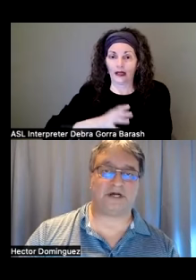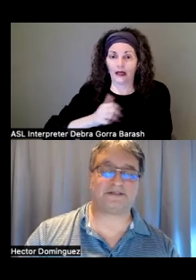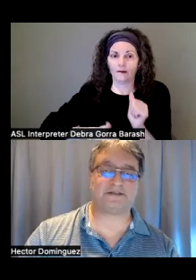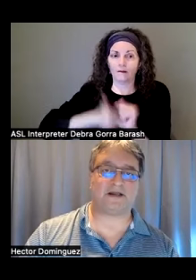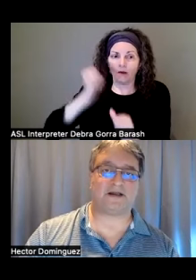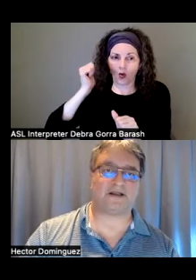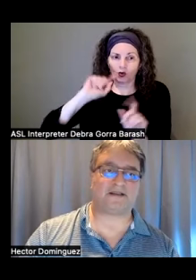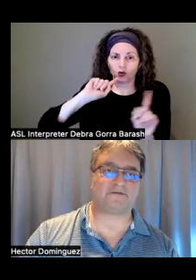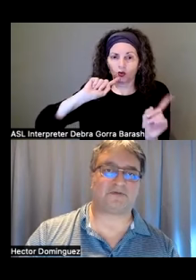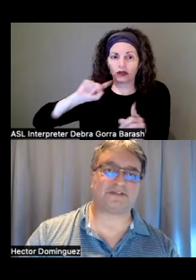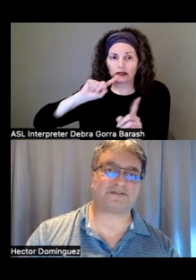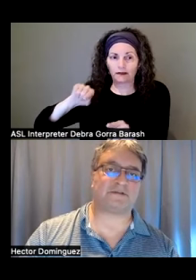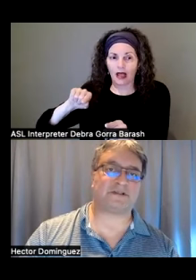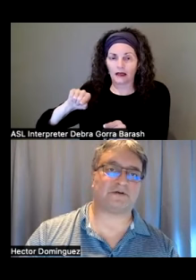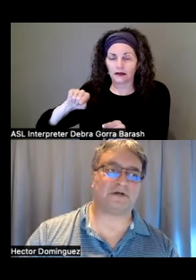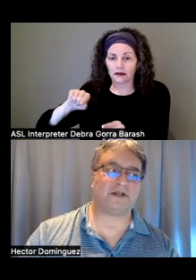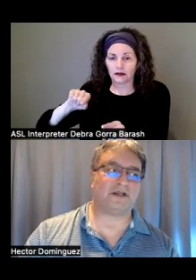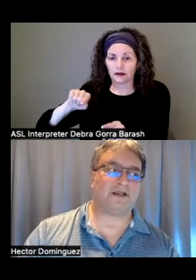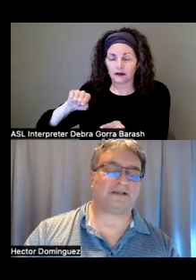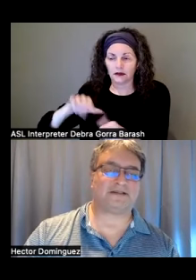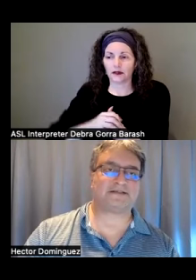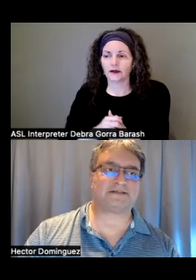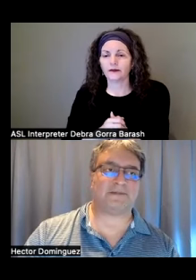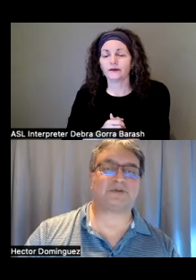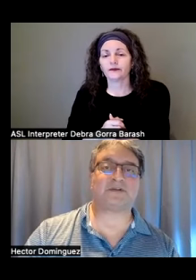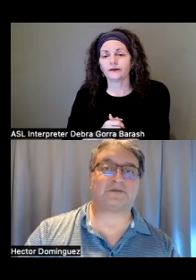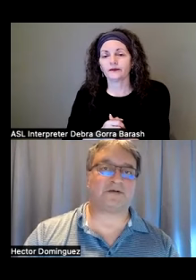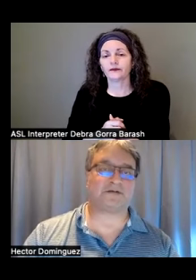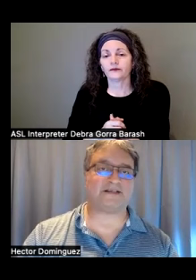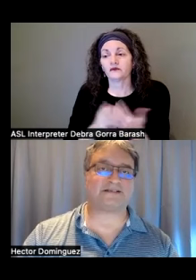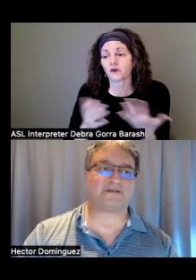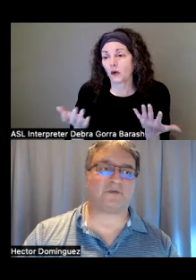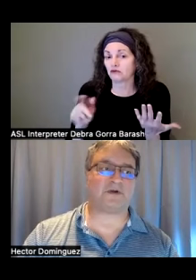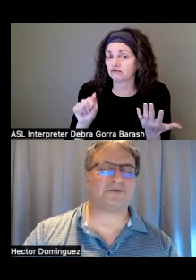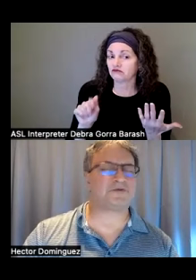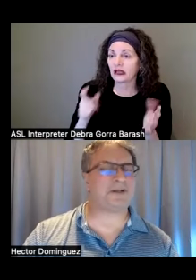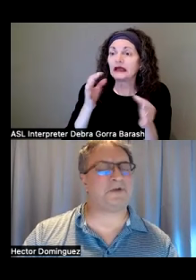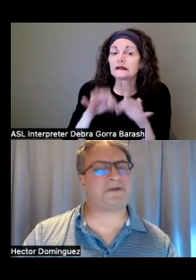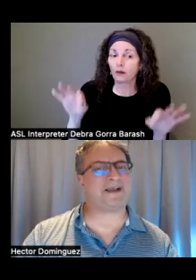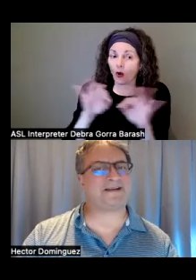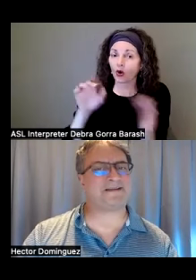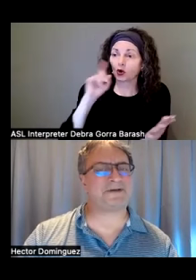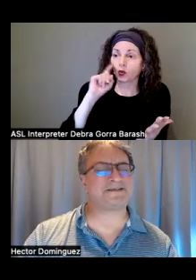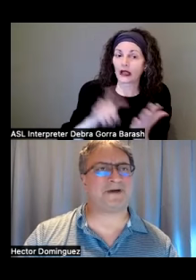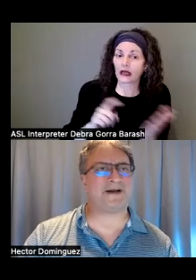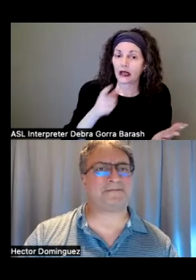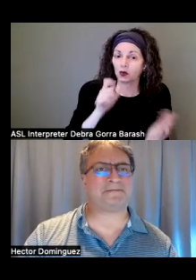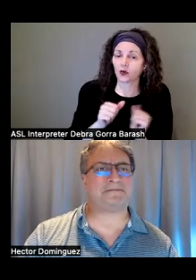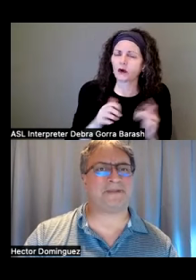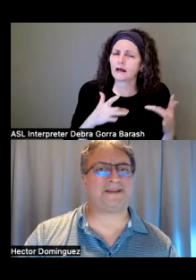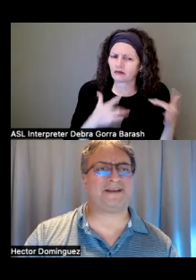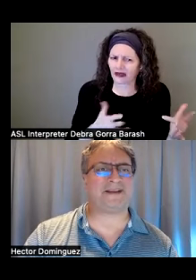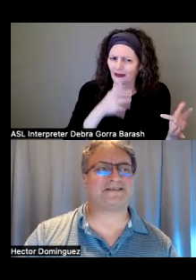responded the most to this survey. So it is important to recognize that usually women are the ones who